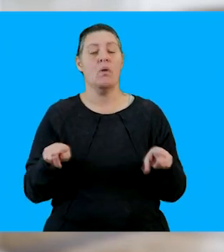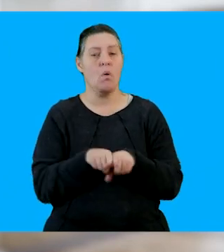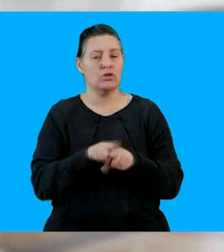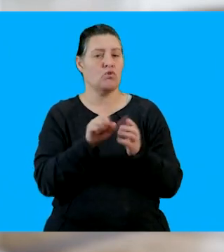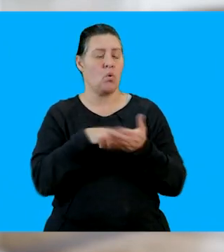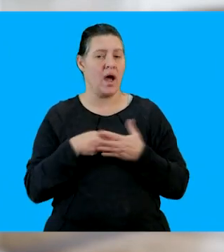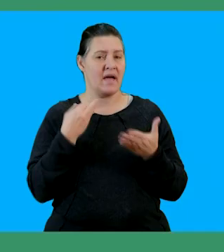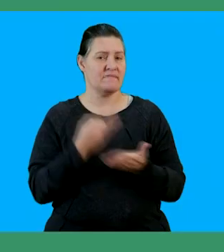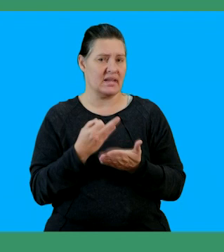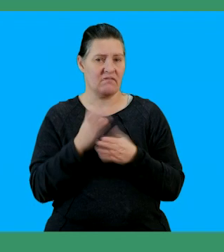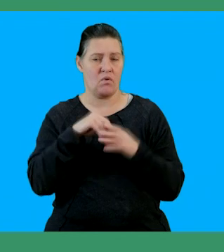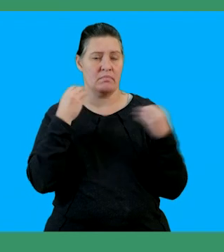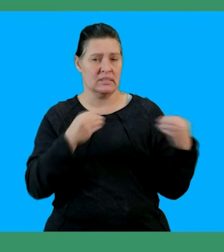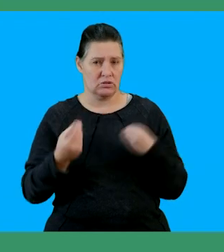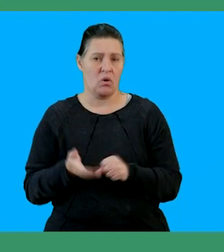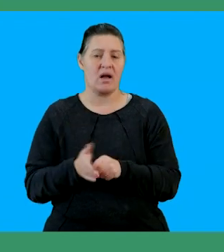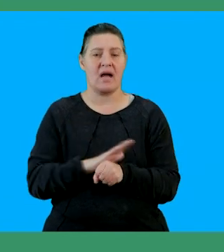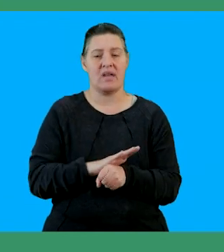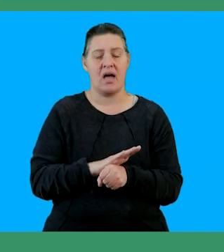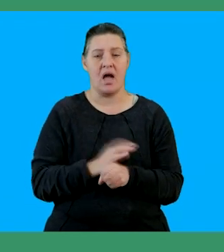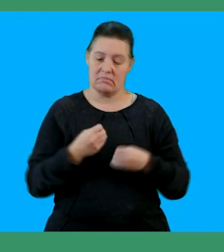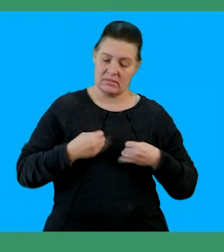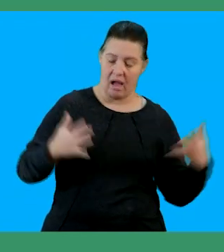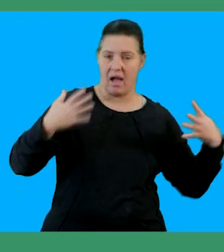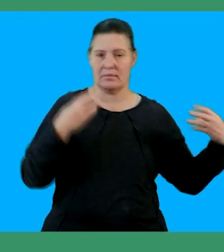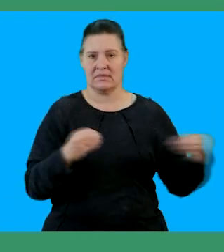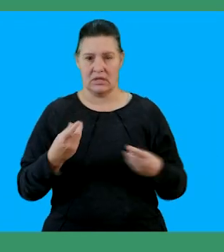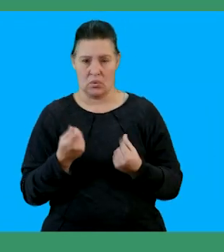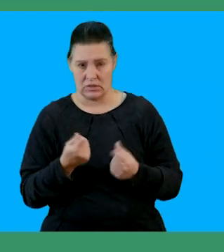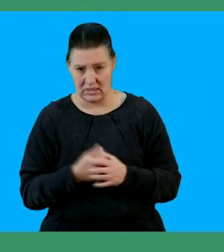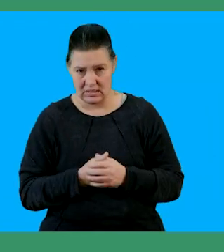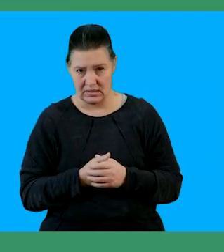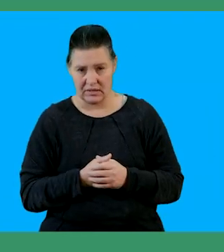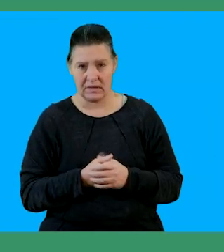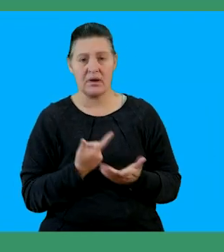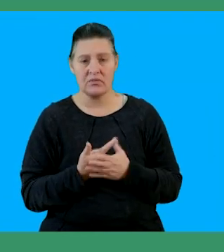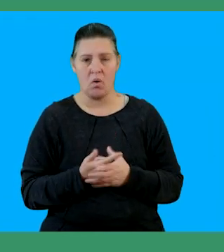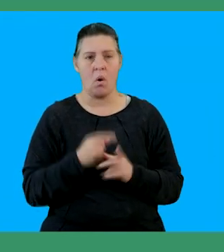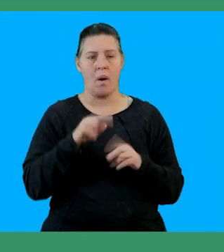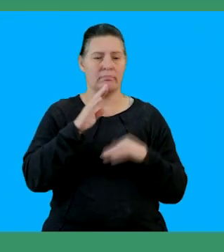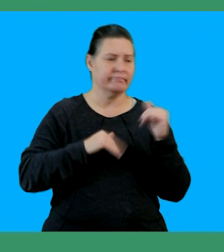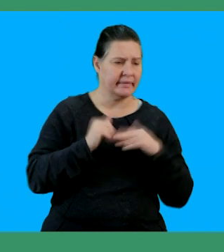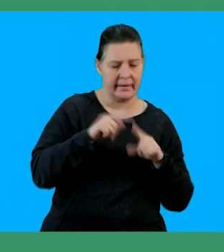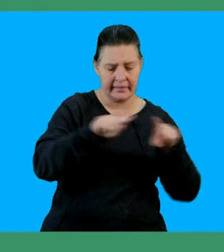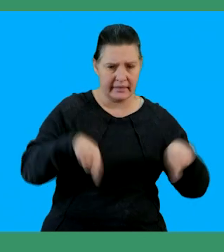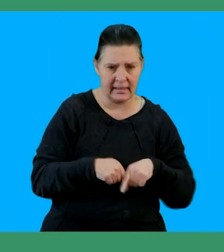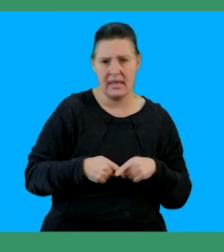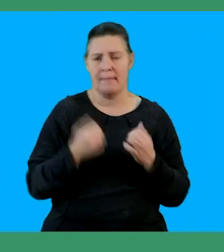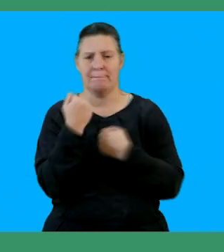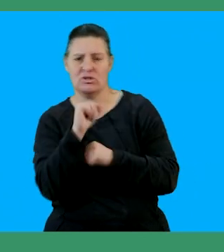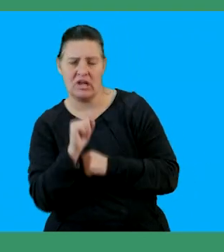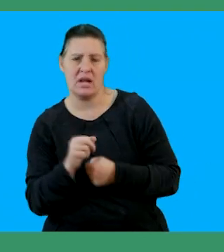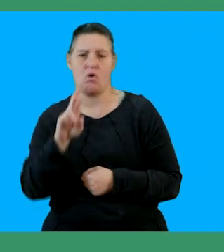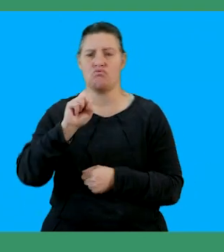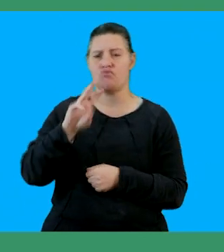We also require funding in a business to cover the start-up costs, including premises, machinery, and